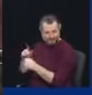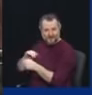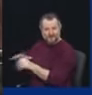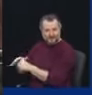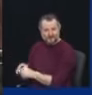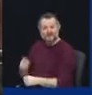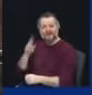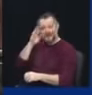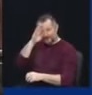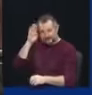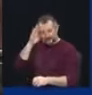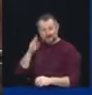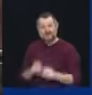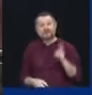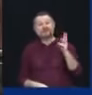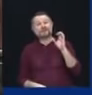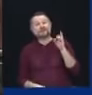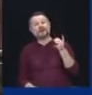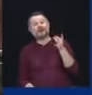869 in ICU,